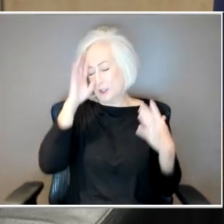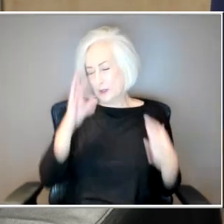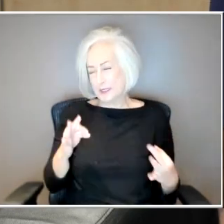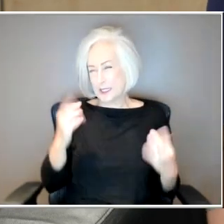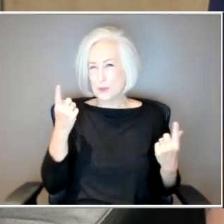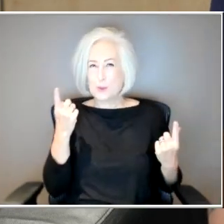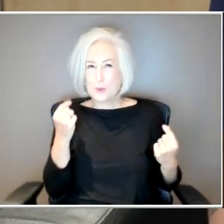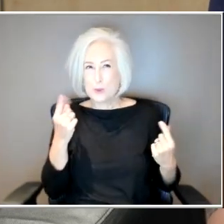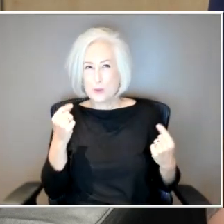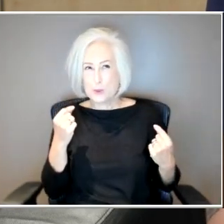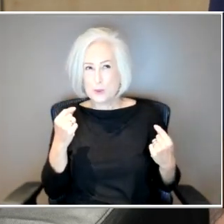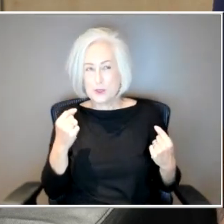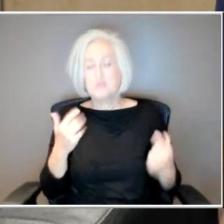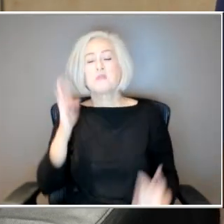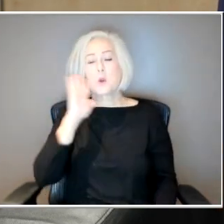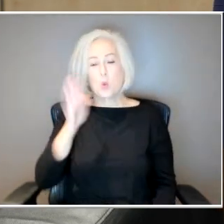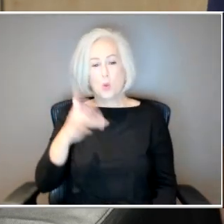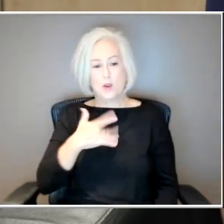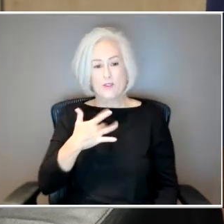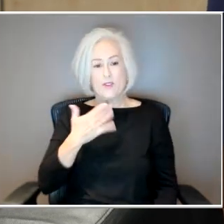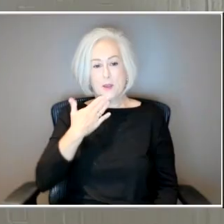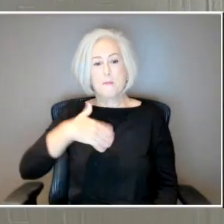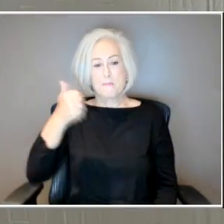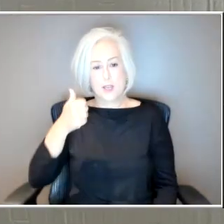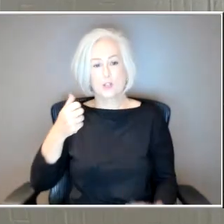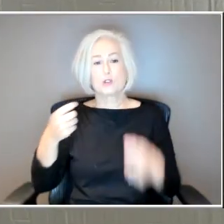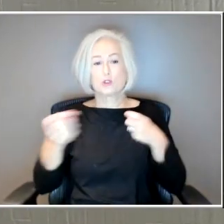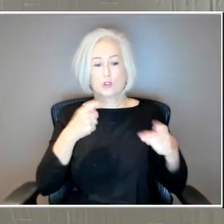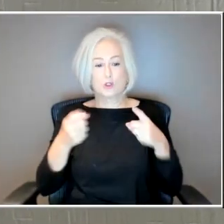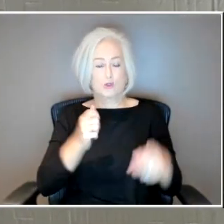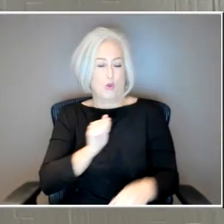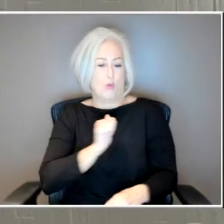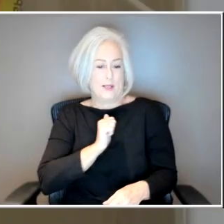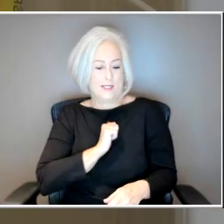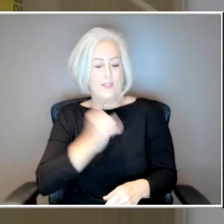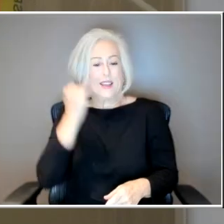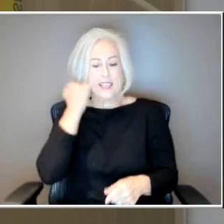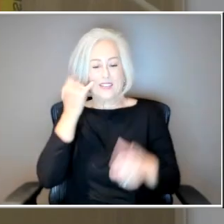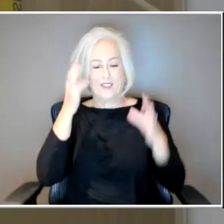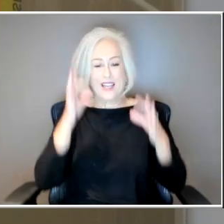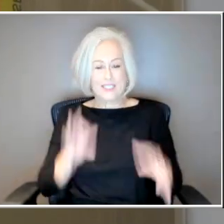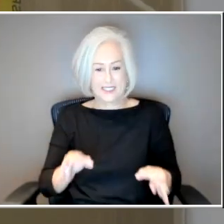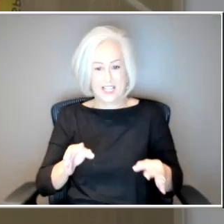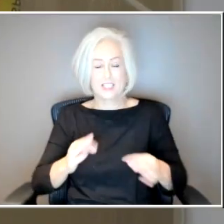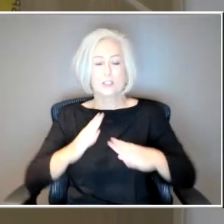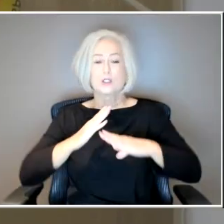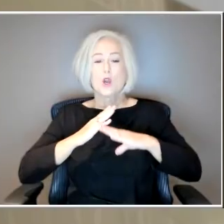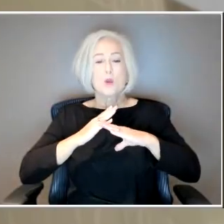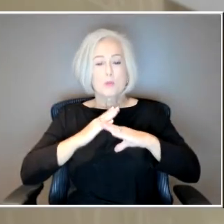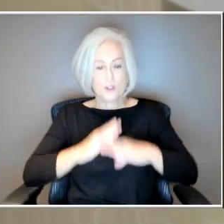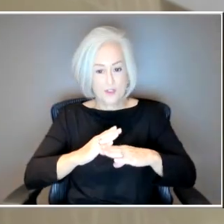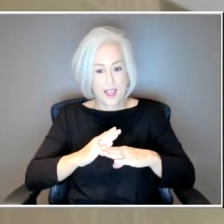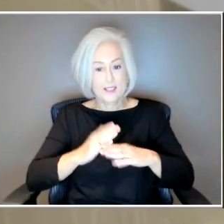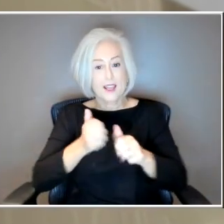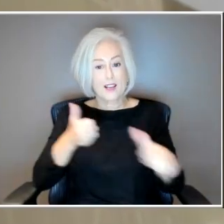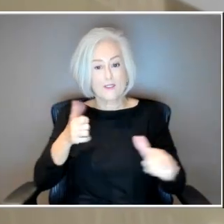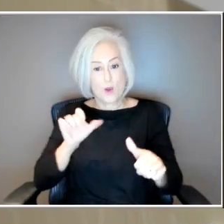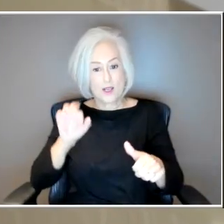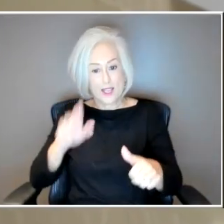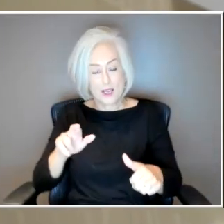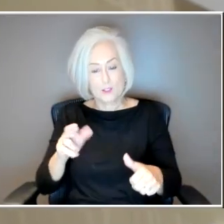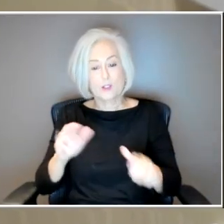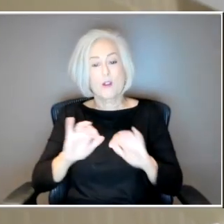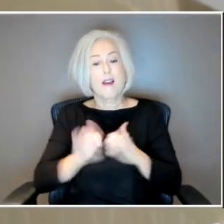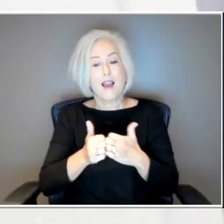this to go forward with the prophylactic double mastectomy. She had other options like increased screenings and surveillance at